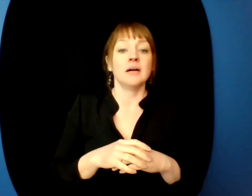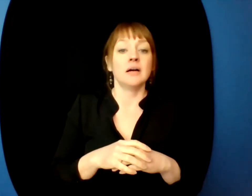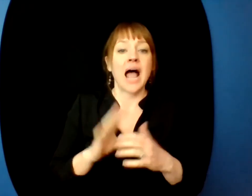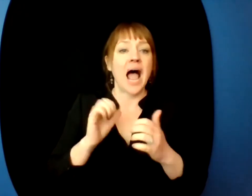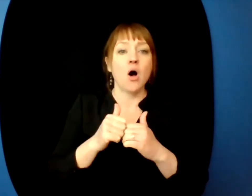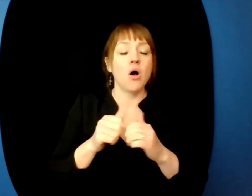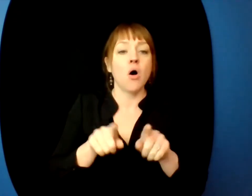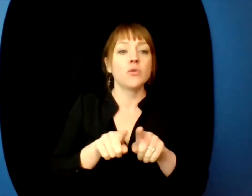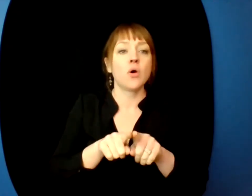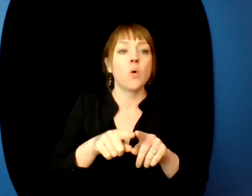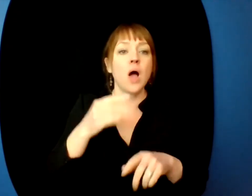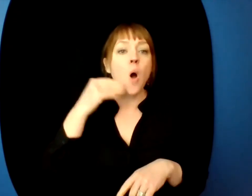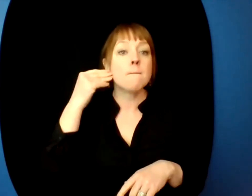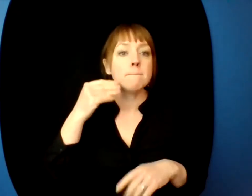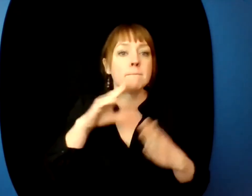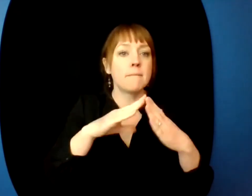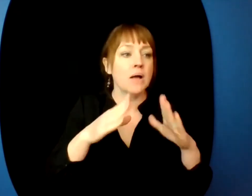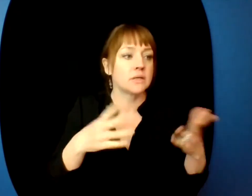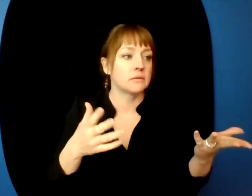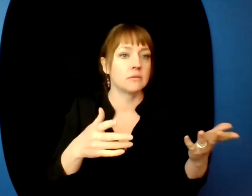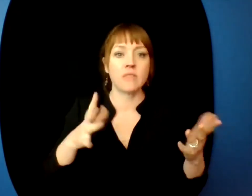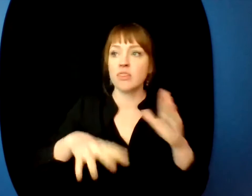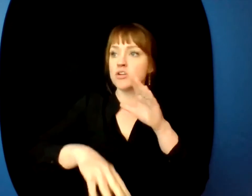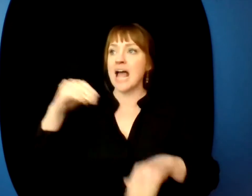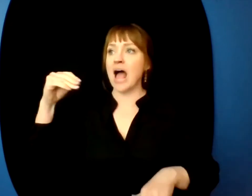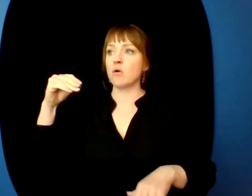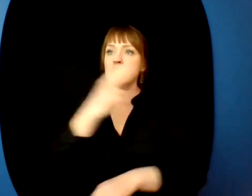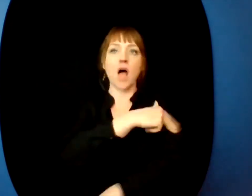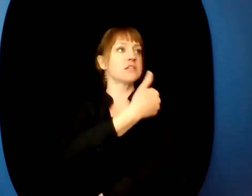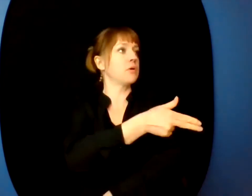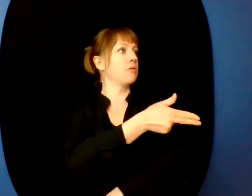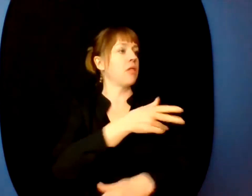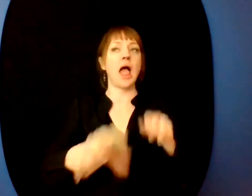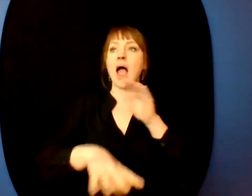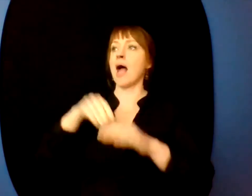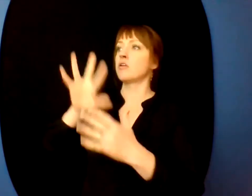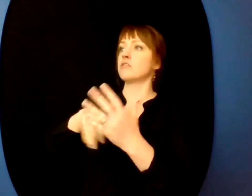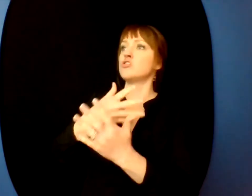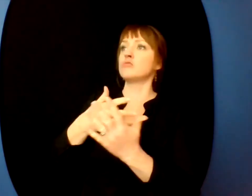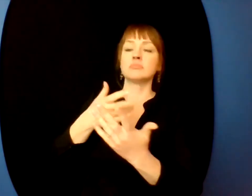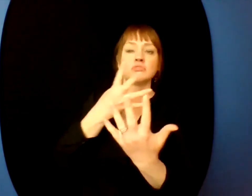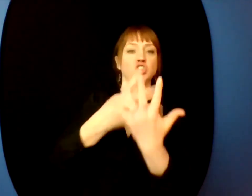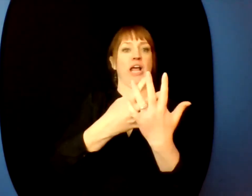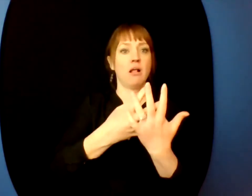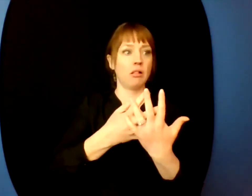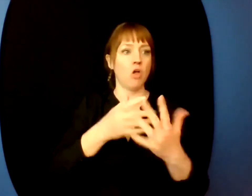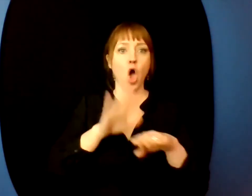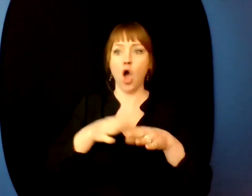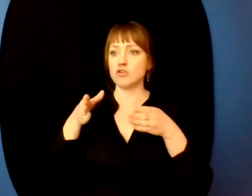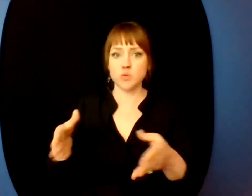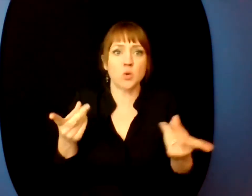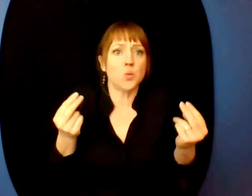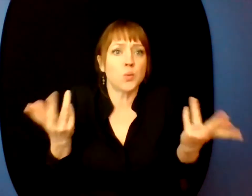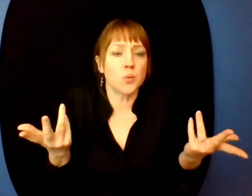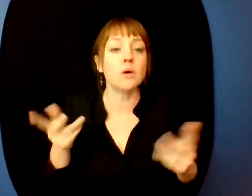housing. So they're coming out of the hospital, jail, the street, and you want to get into sober living, because where you live at, there's people using drugs all